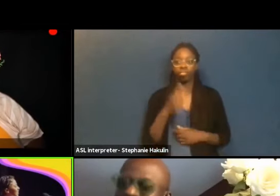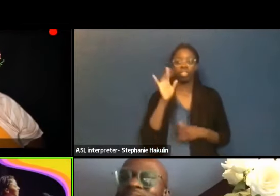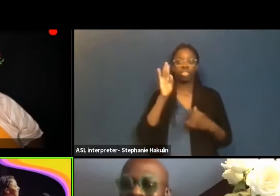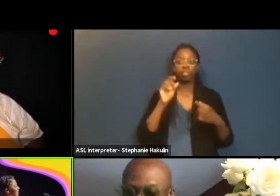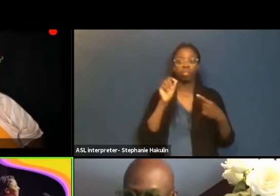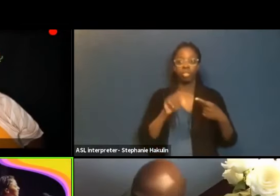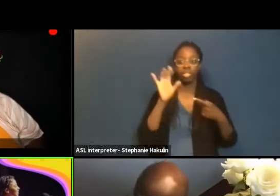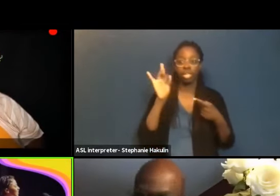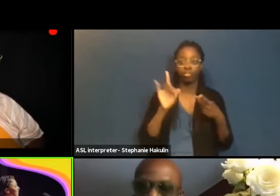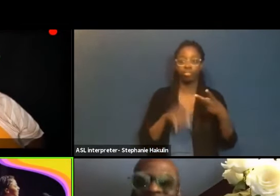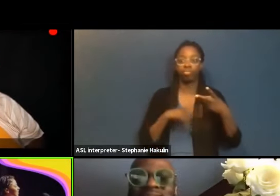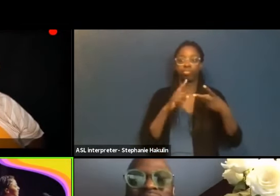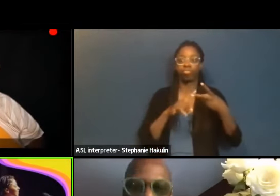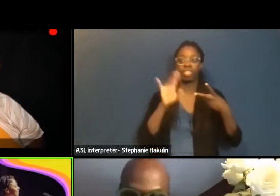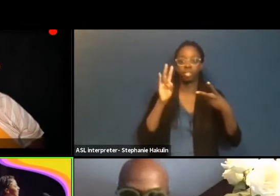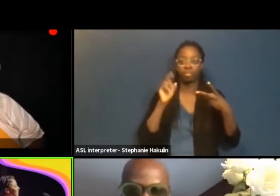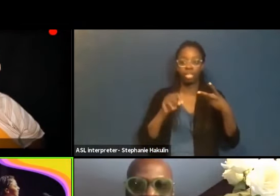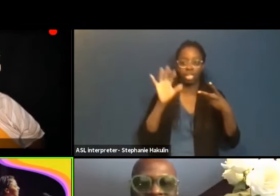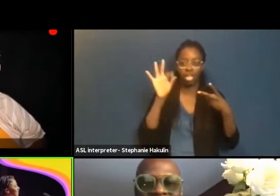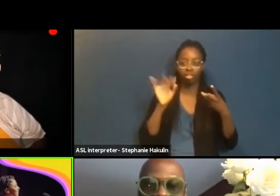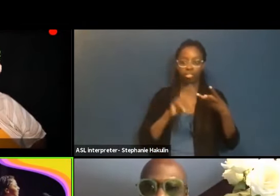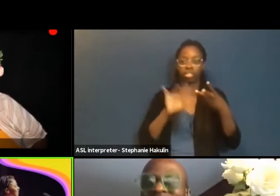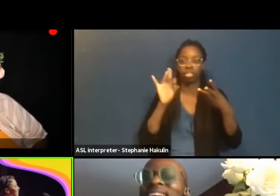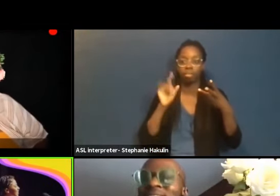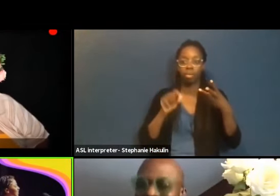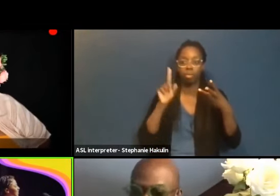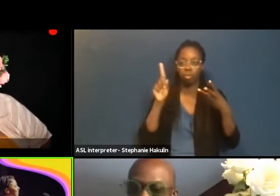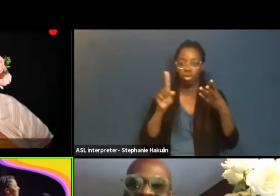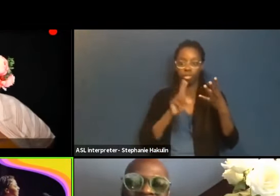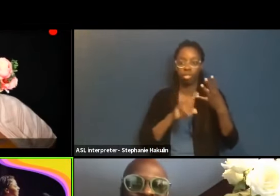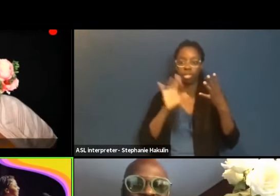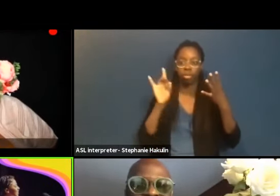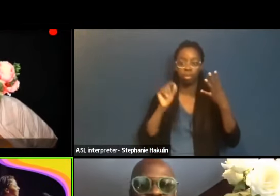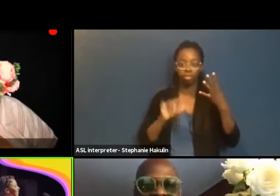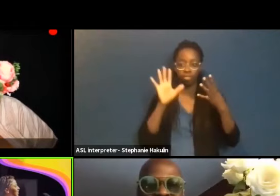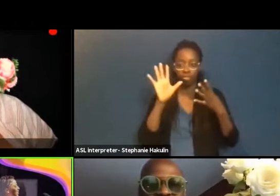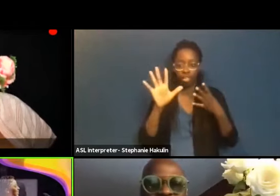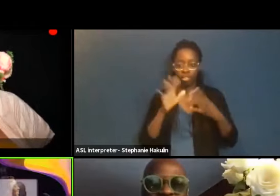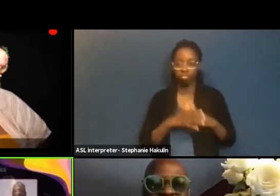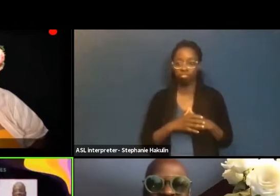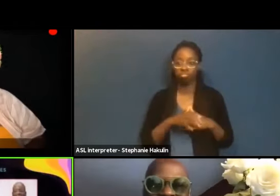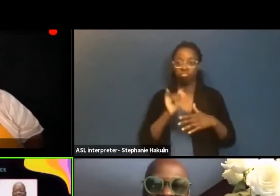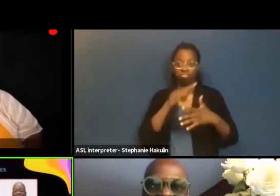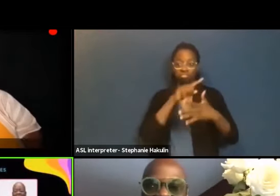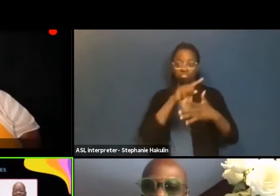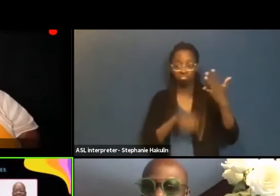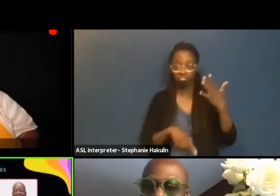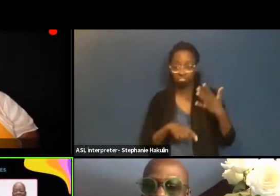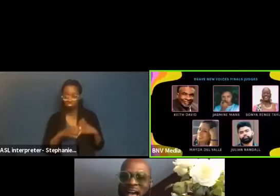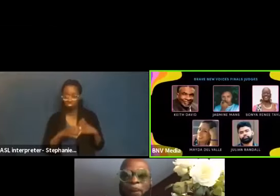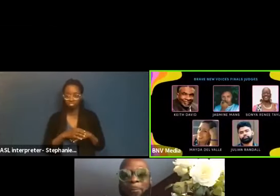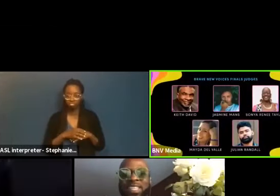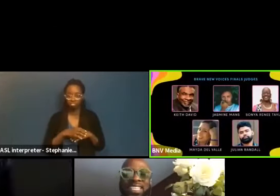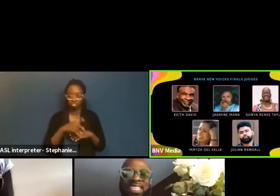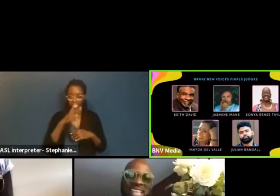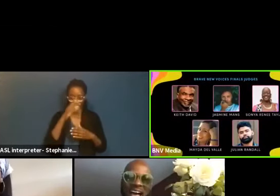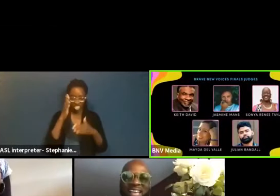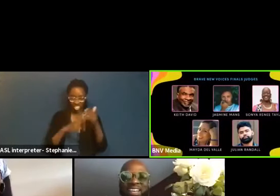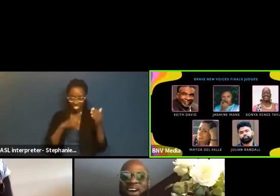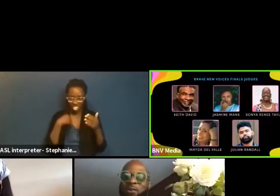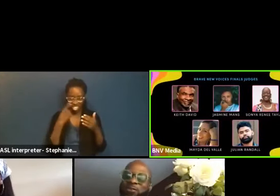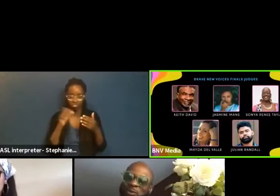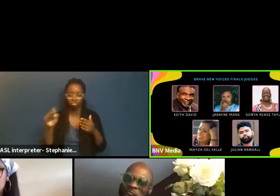8.1, and an 8.5. But I don't care what the judges say. Did you see that mug at the end? Ooh. Did you see it? I looked into the eyes of that